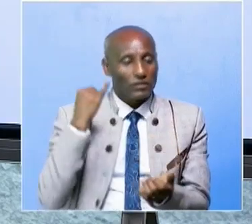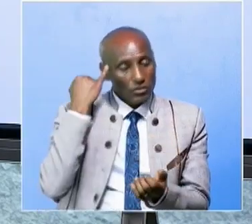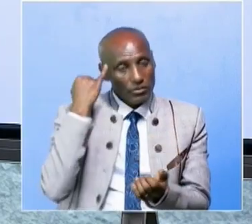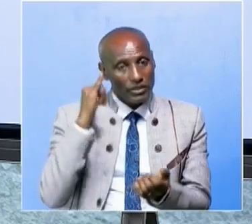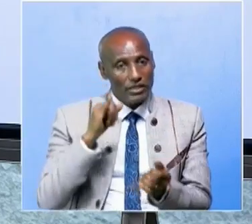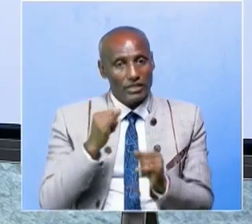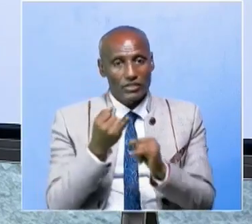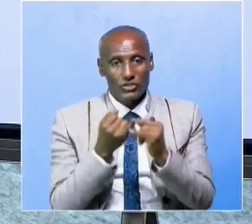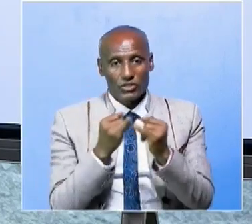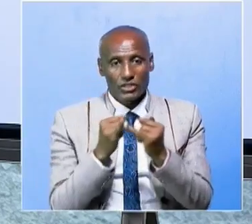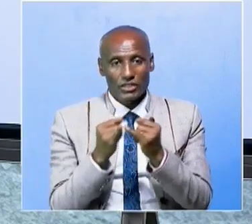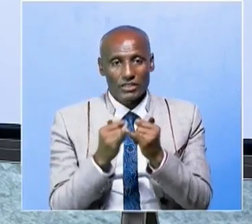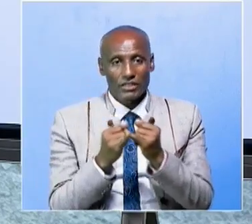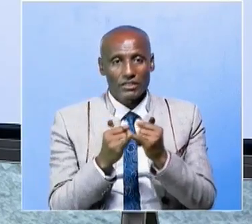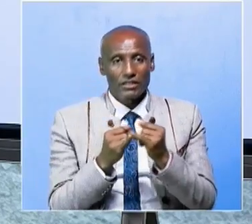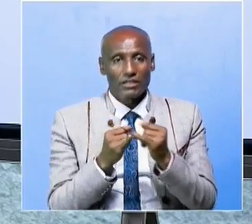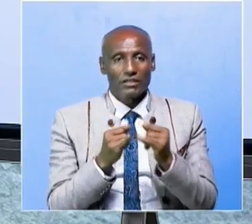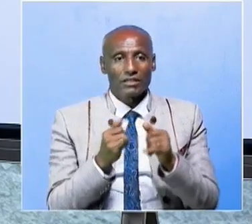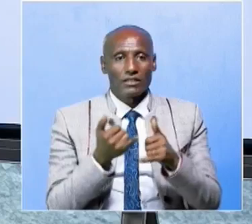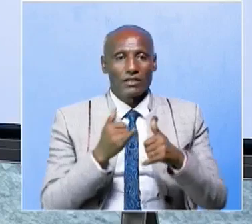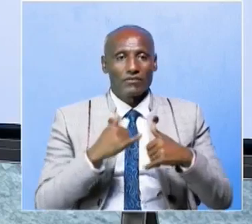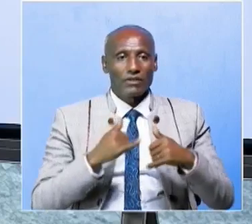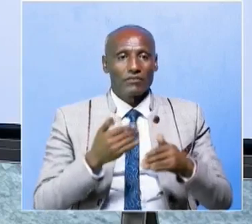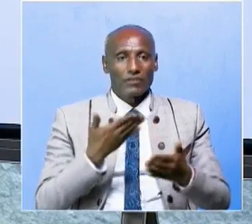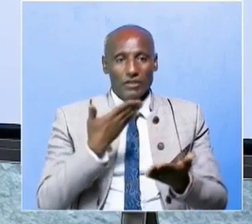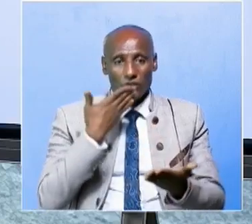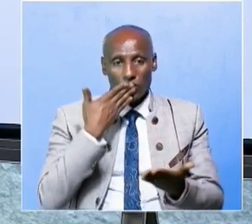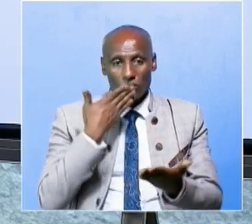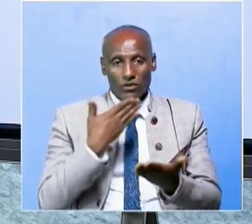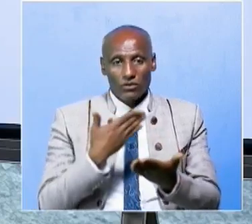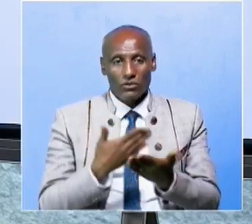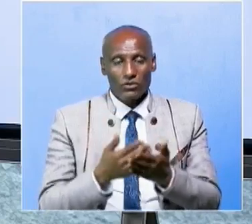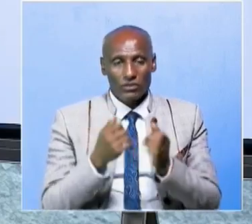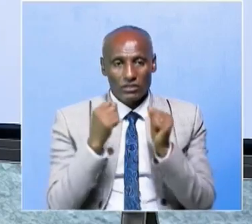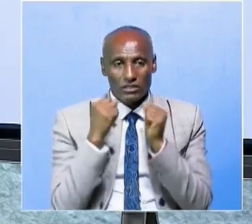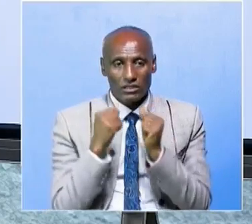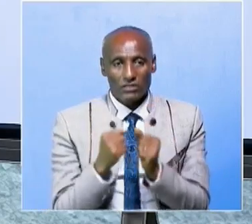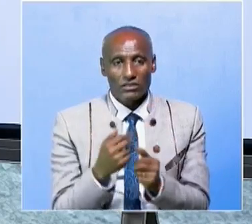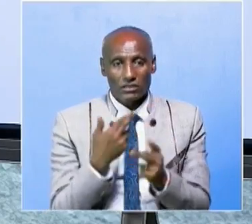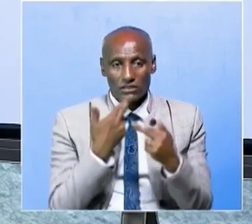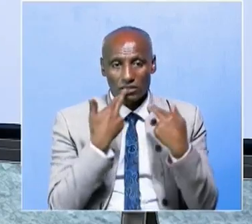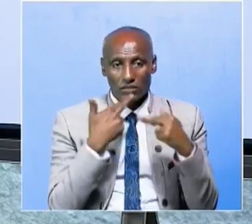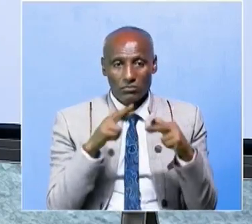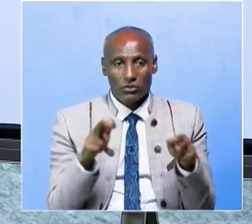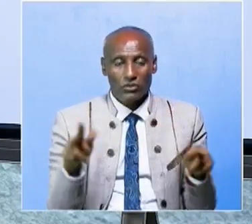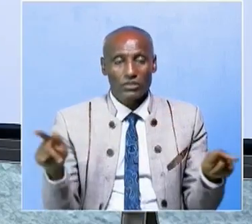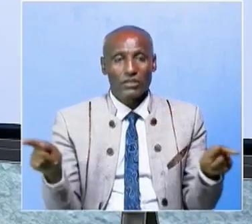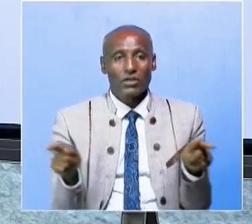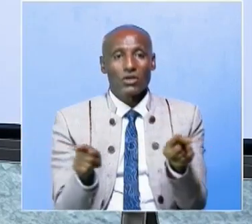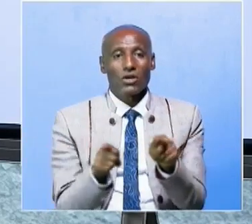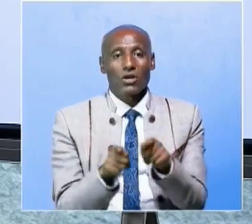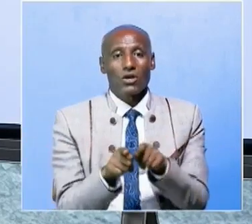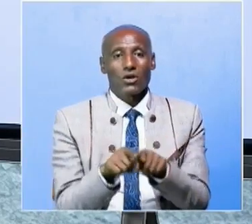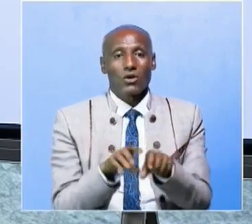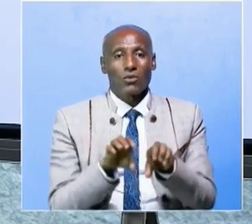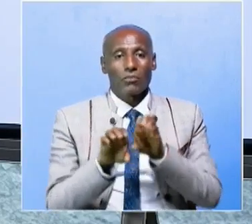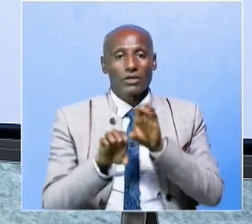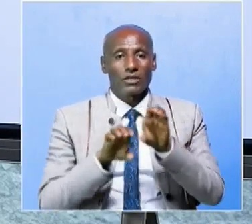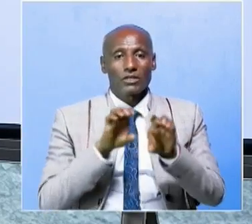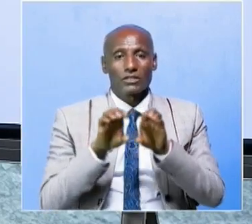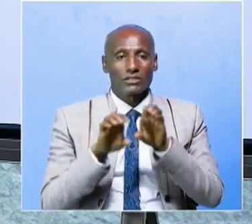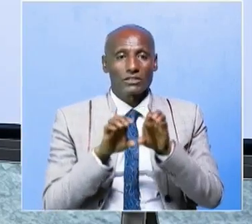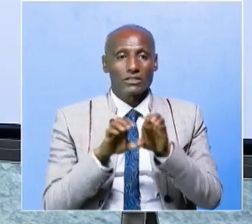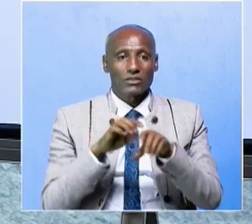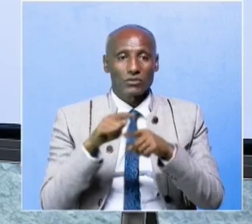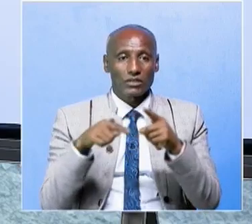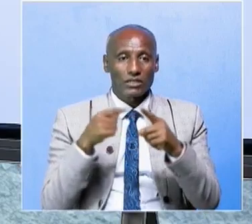sharing, having a very good, strong rapport communication. Now they're going to close